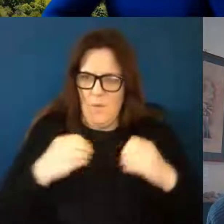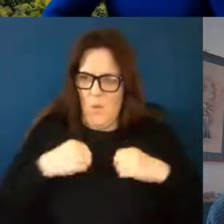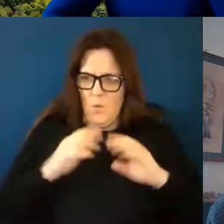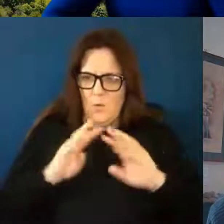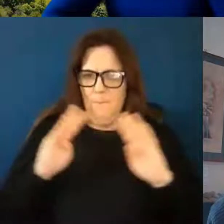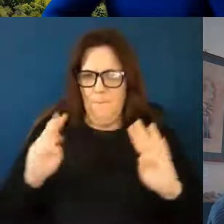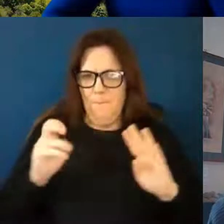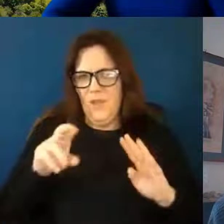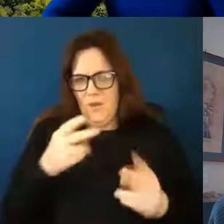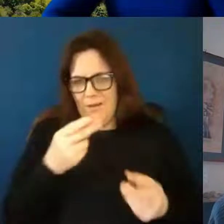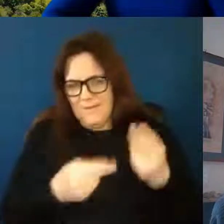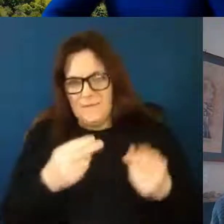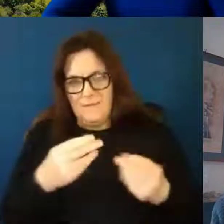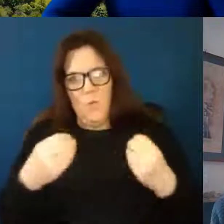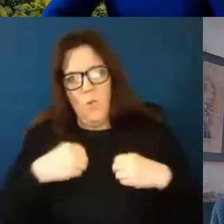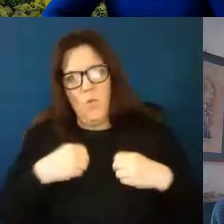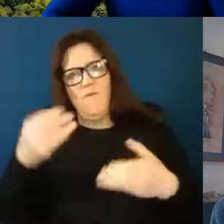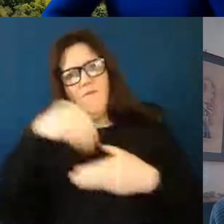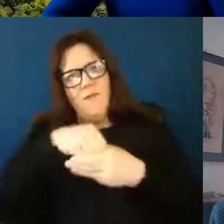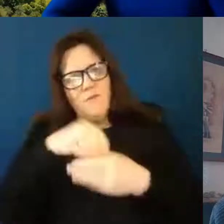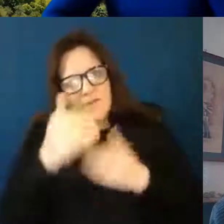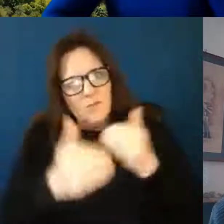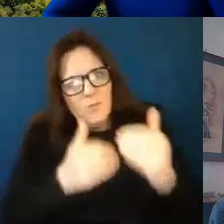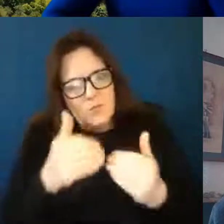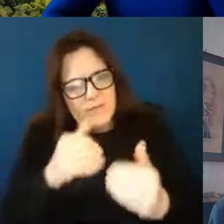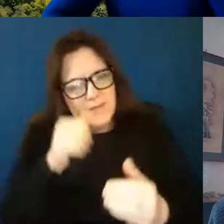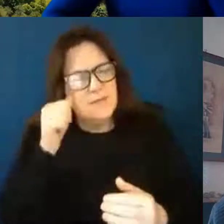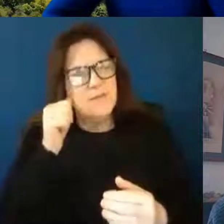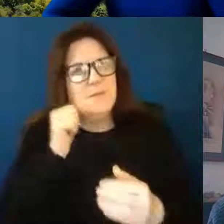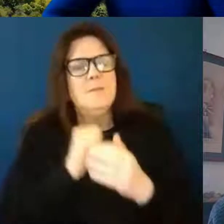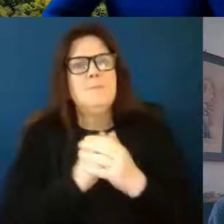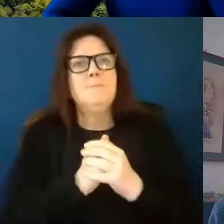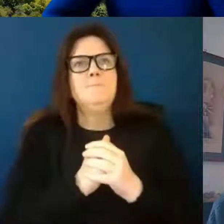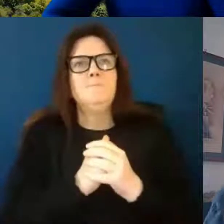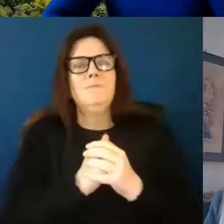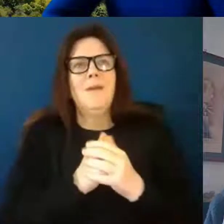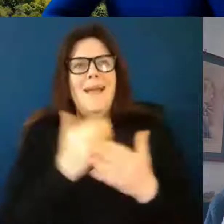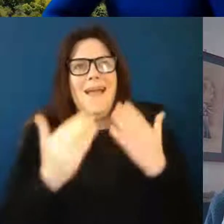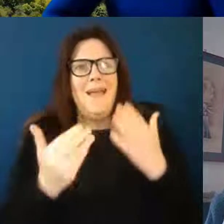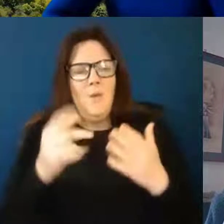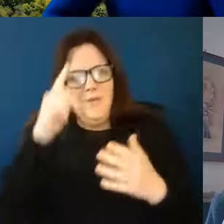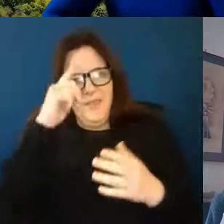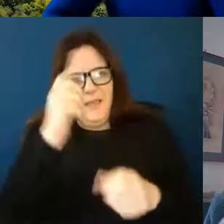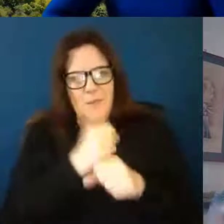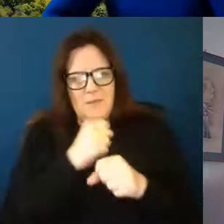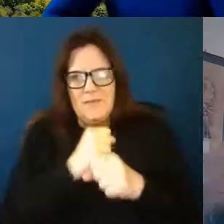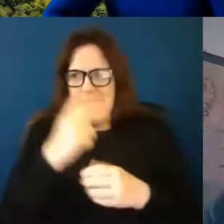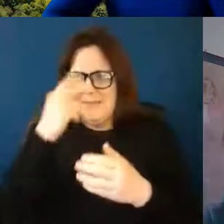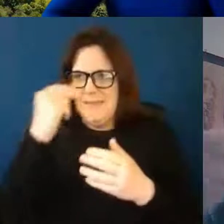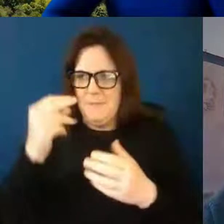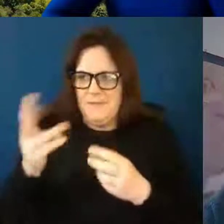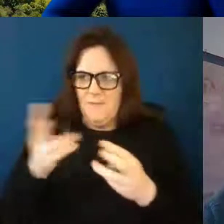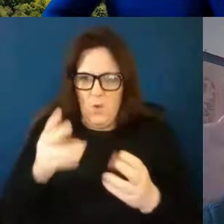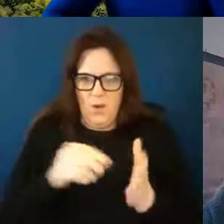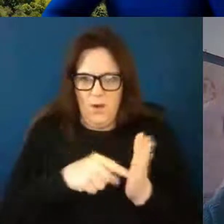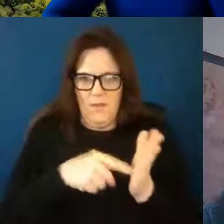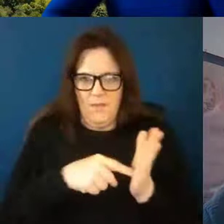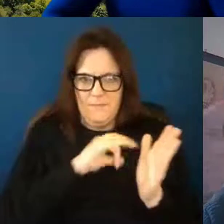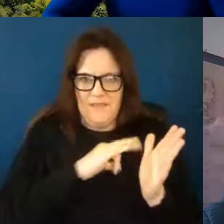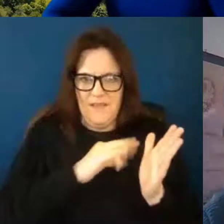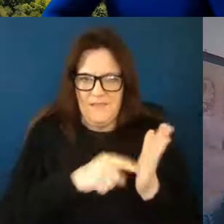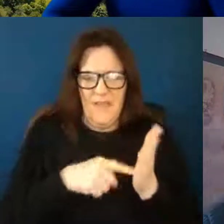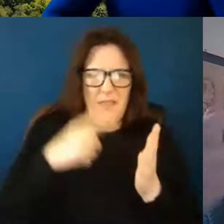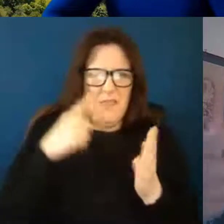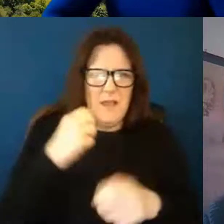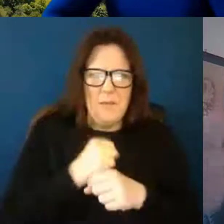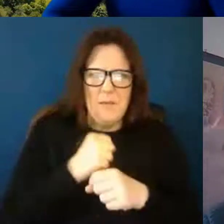engagement in that process, have coming to the site with samples of work as to what it is